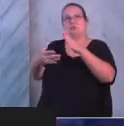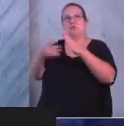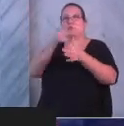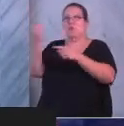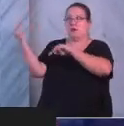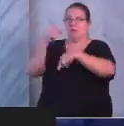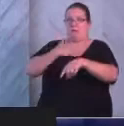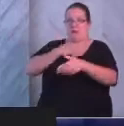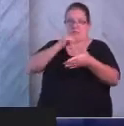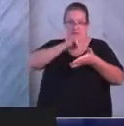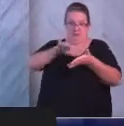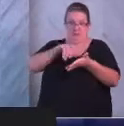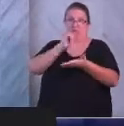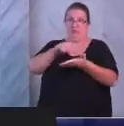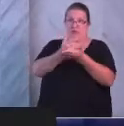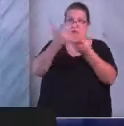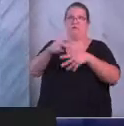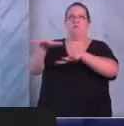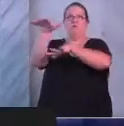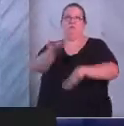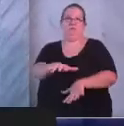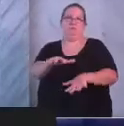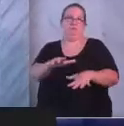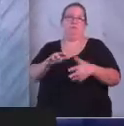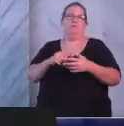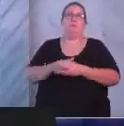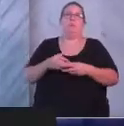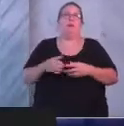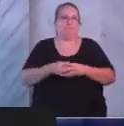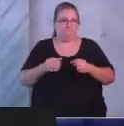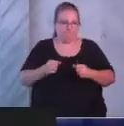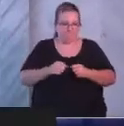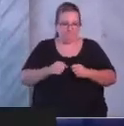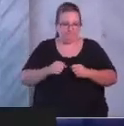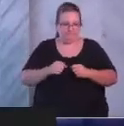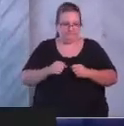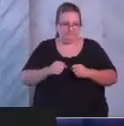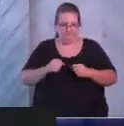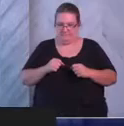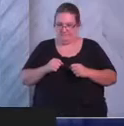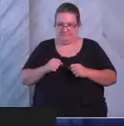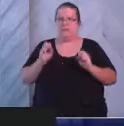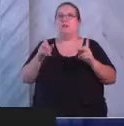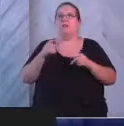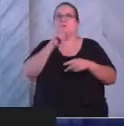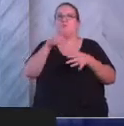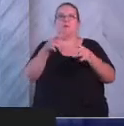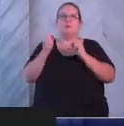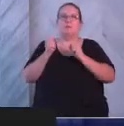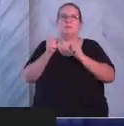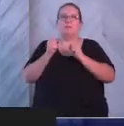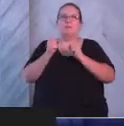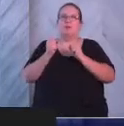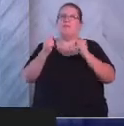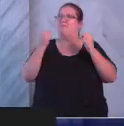here. Okay, so I guess my really quickly would be, you know, we had all sorts of people with all sorts